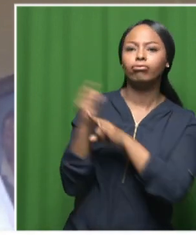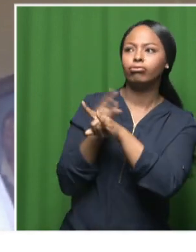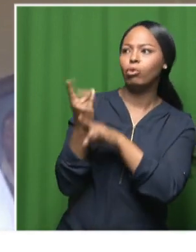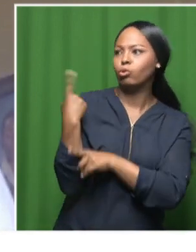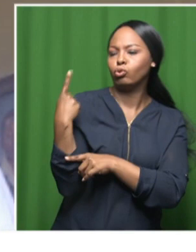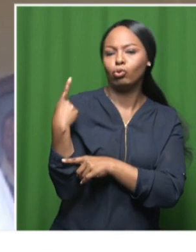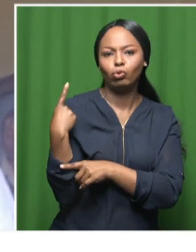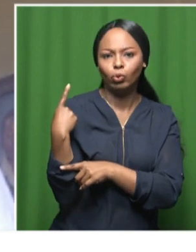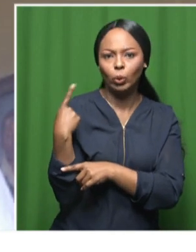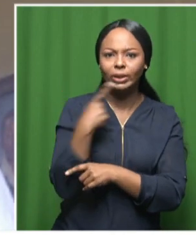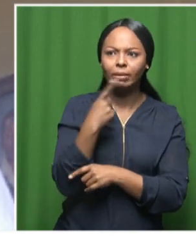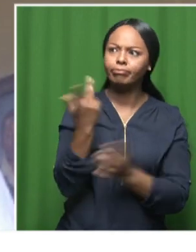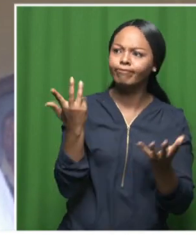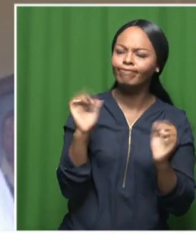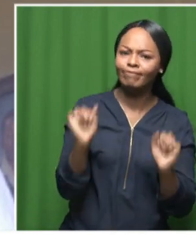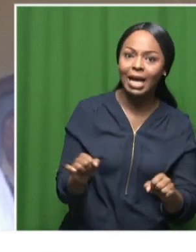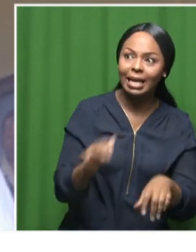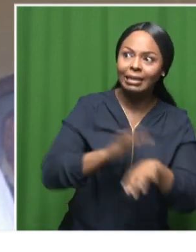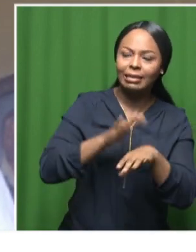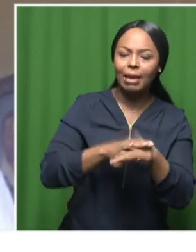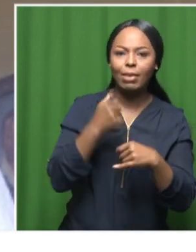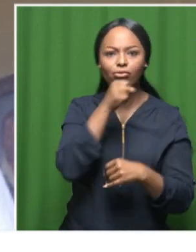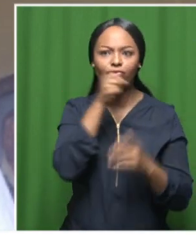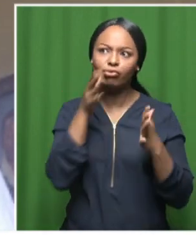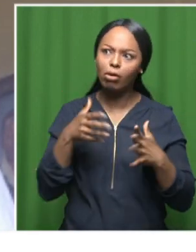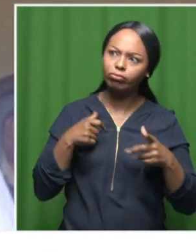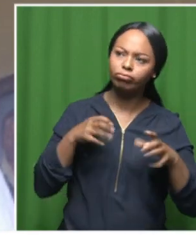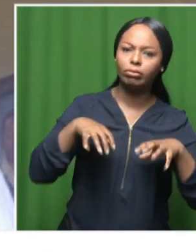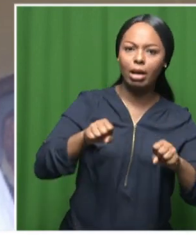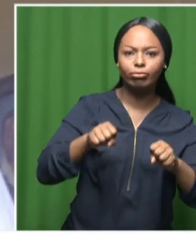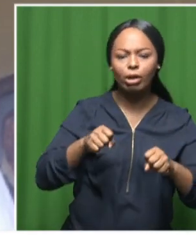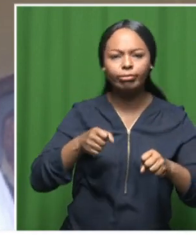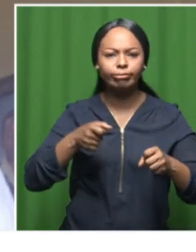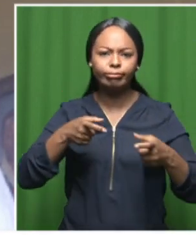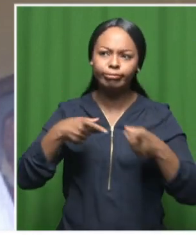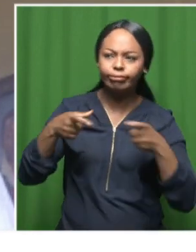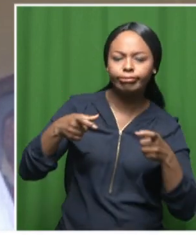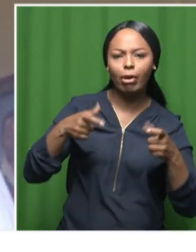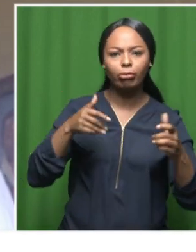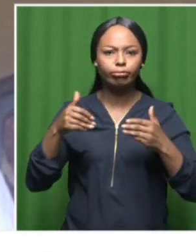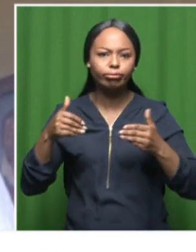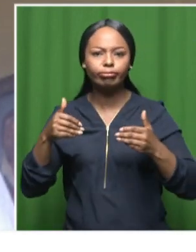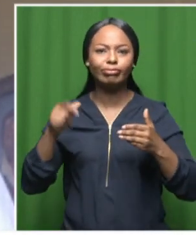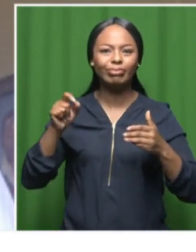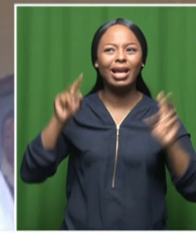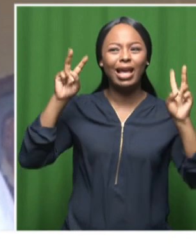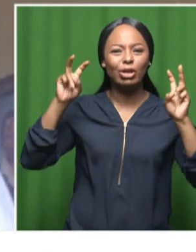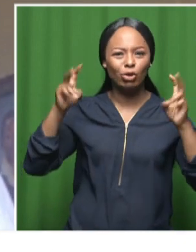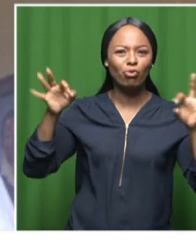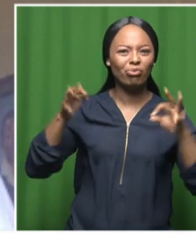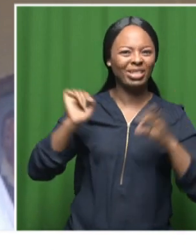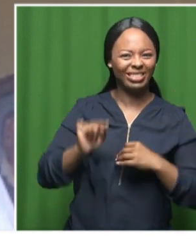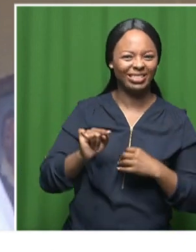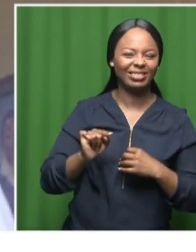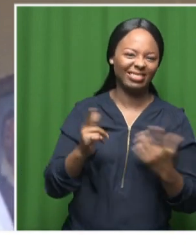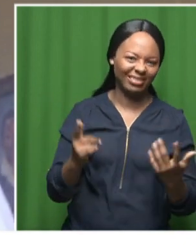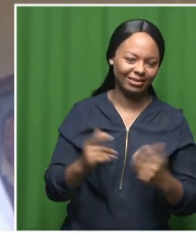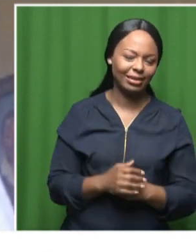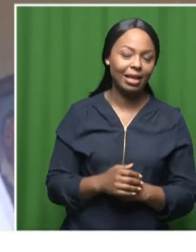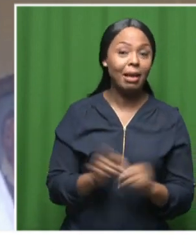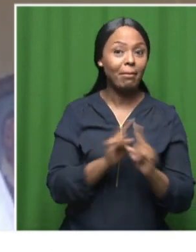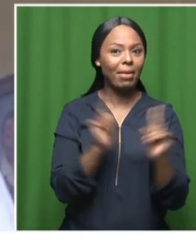we're back again at a time where the musicians are taking control of the conversation, or artists at large, and but